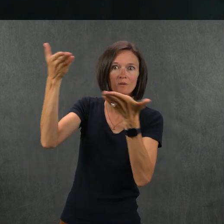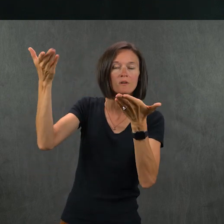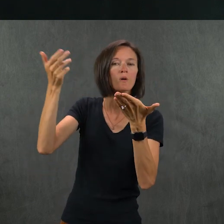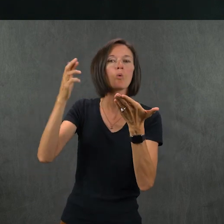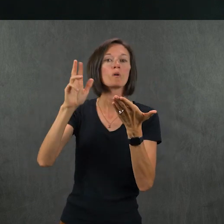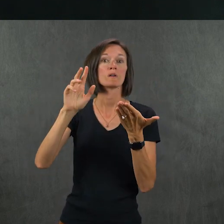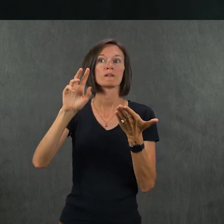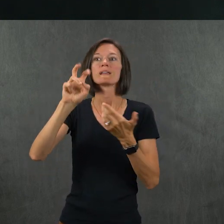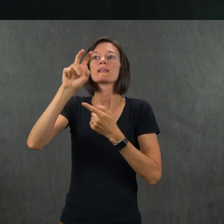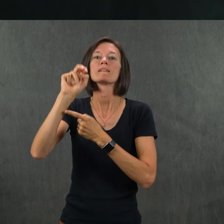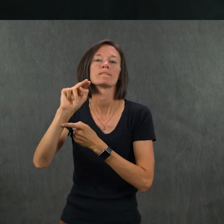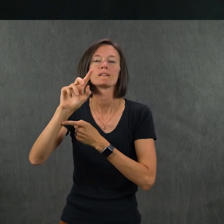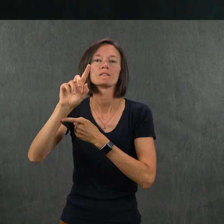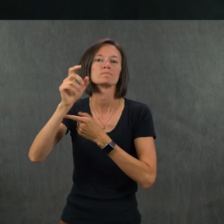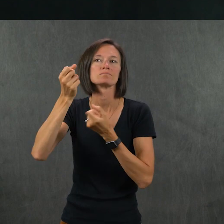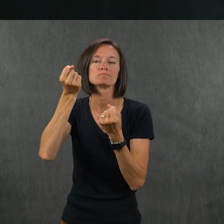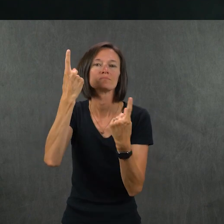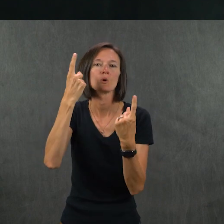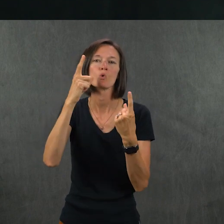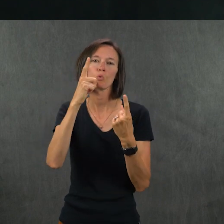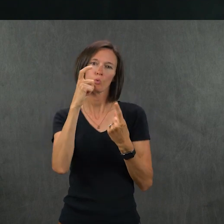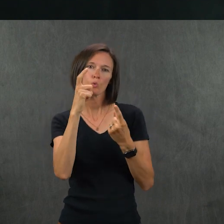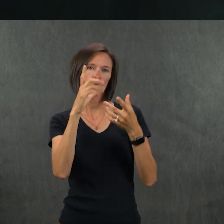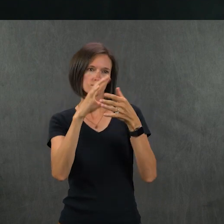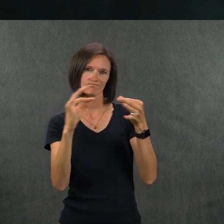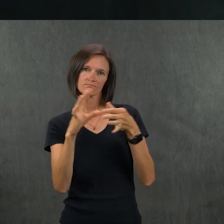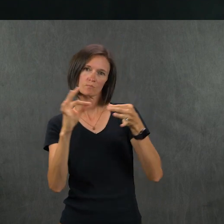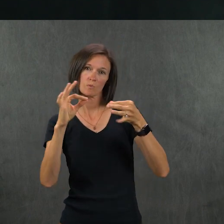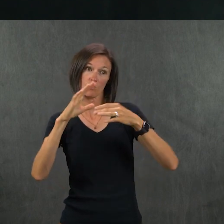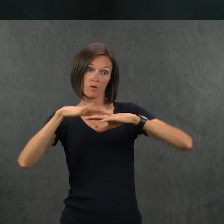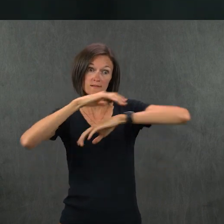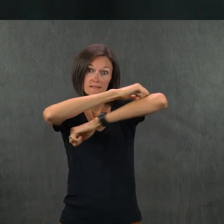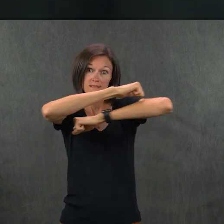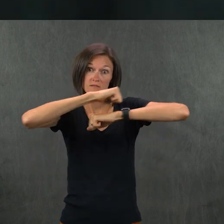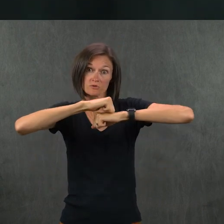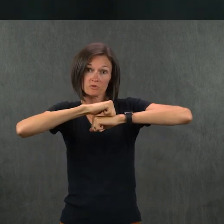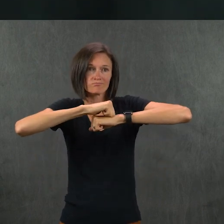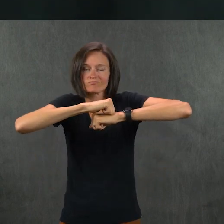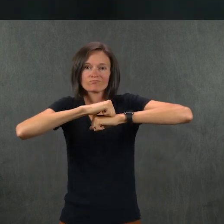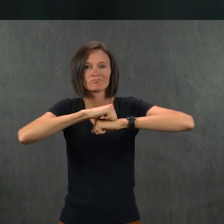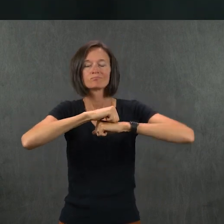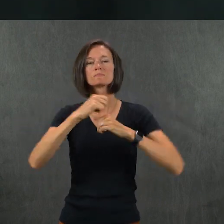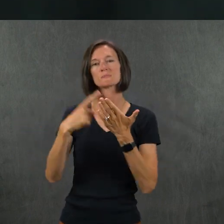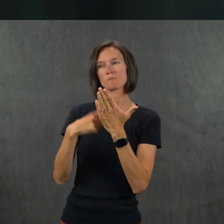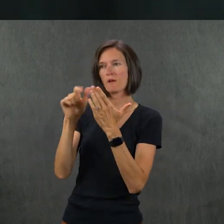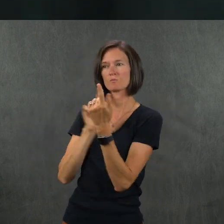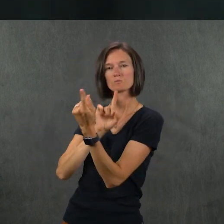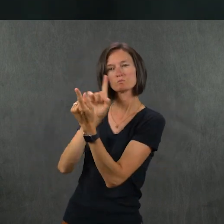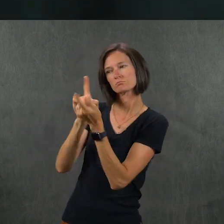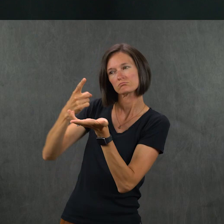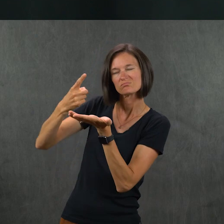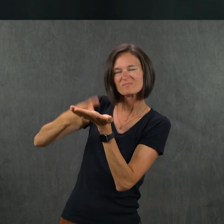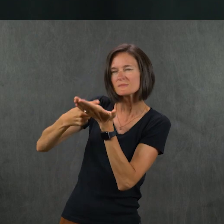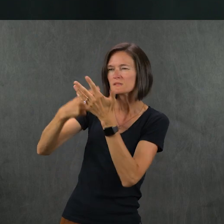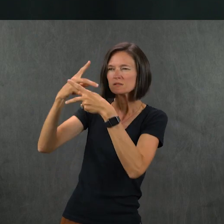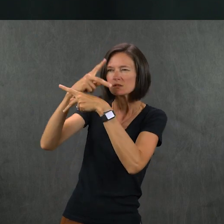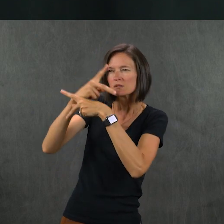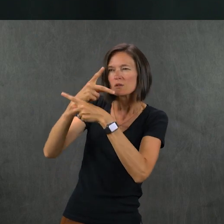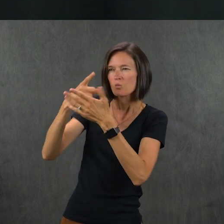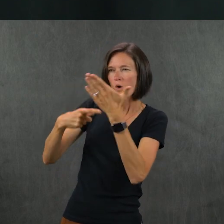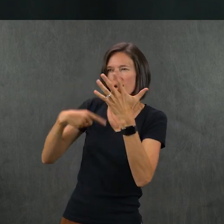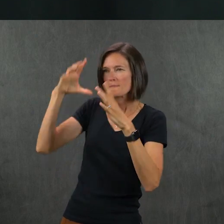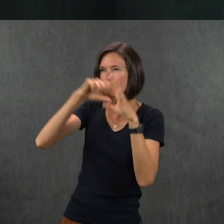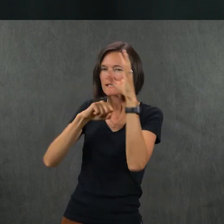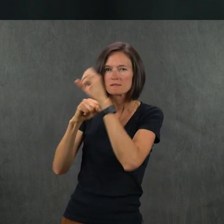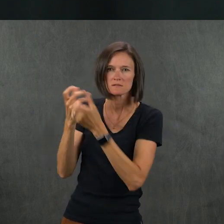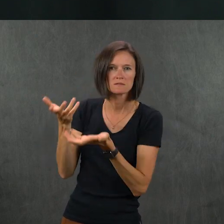visuals, or even just understanding who's kind of speaking on the stage. Sometimes I'll have to go and kind of debrief with a colleague on pieces that I may